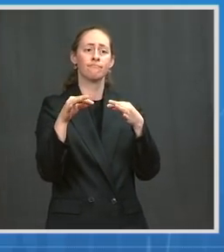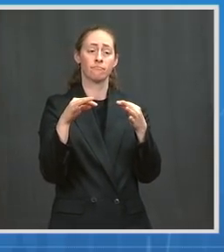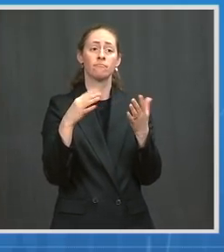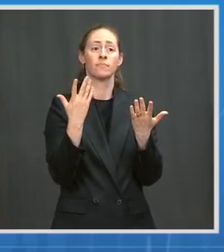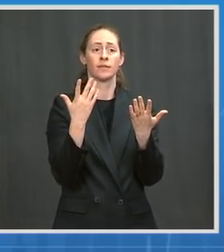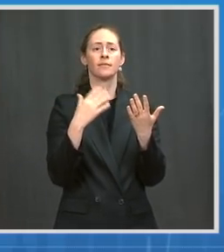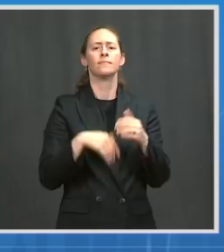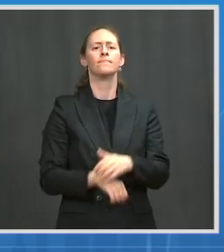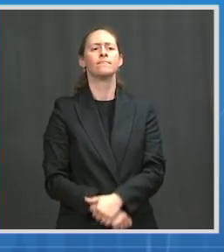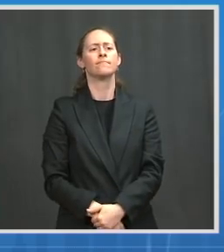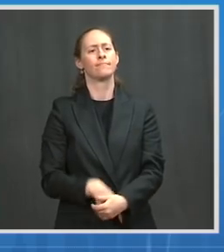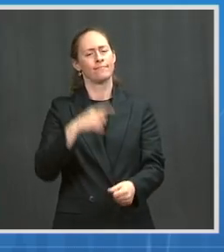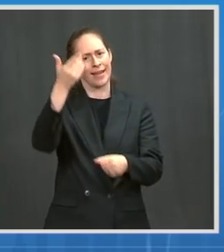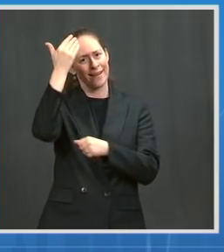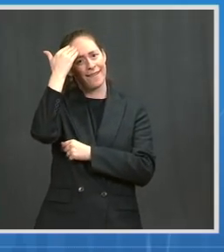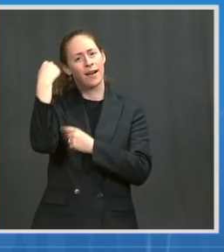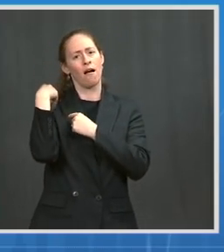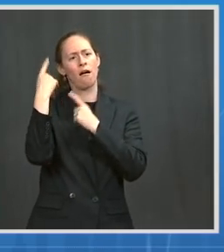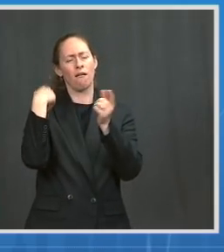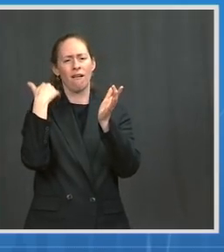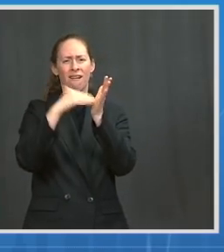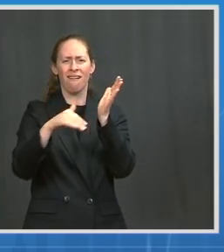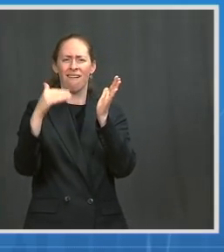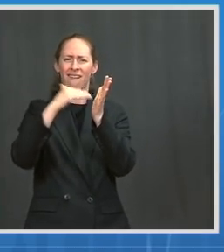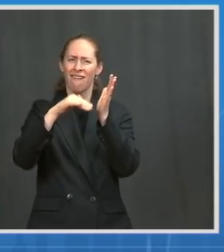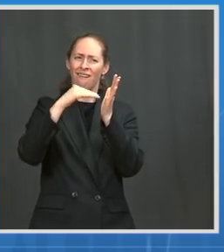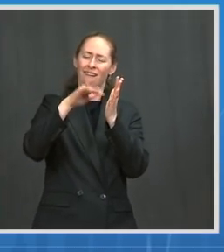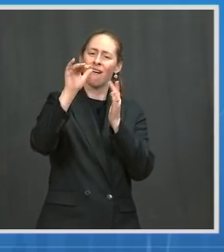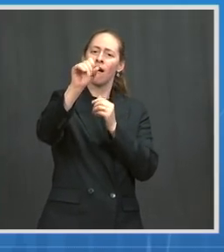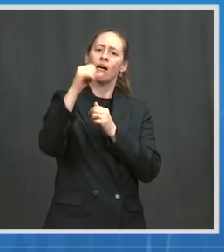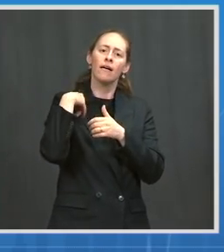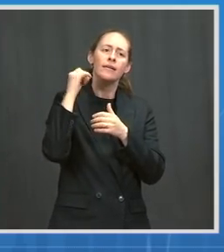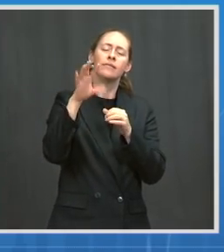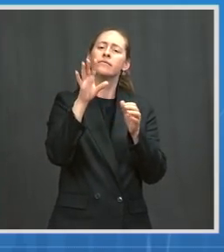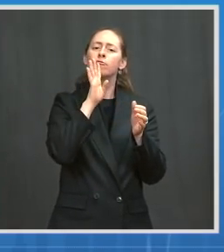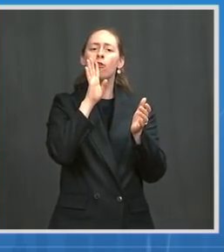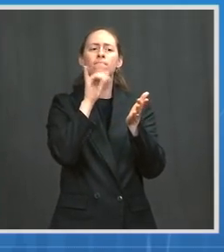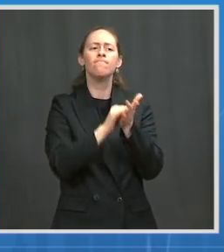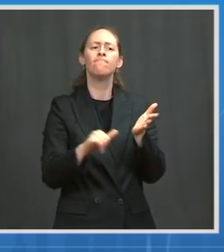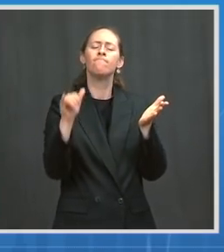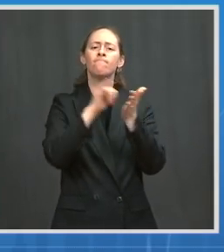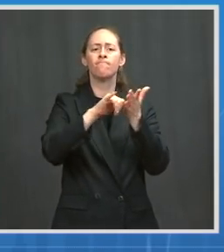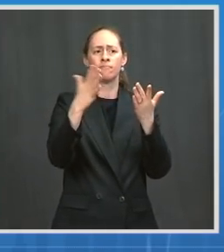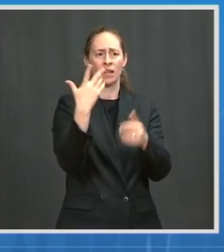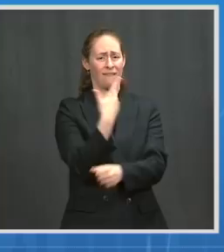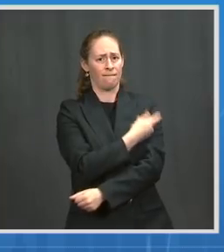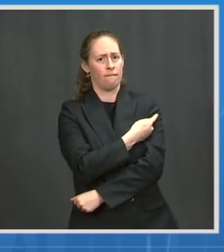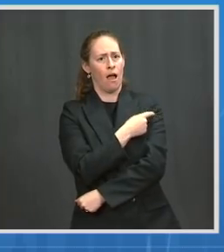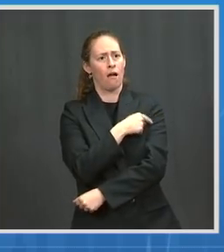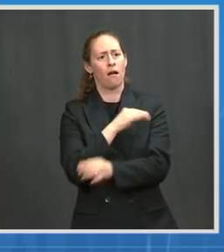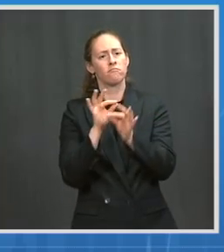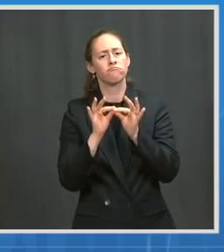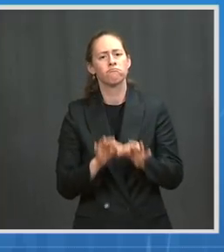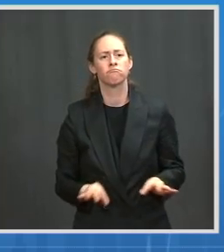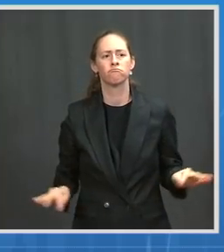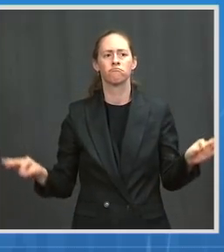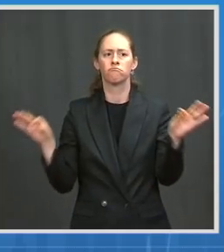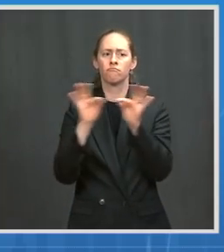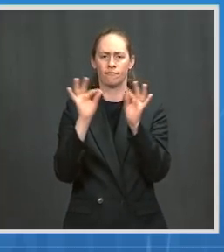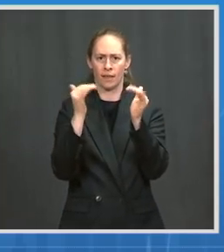now over the last several briefings, vaccines clearly remain the centerpiece of our arsenal